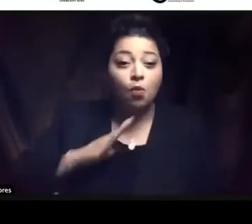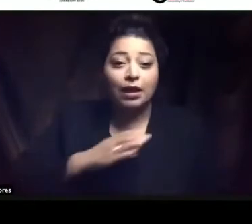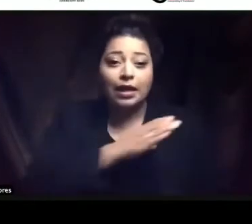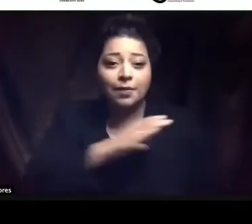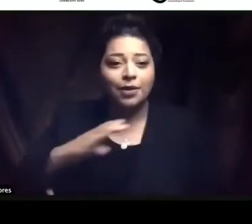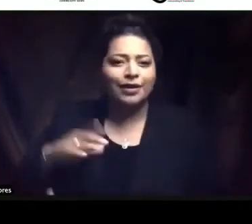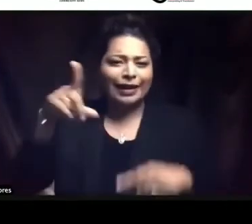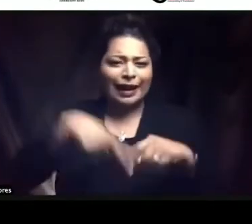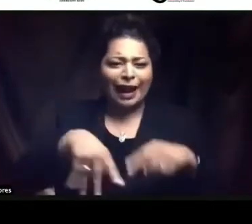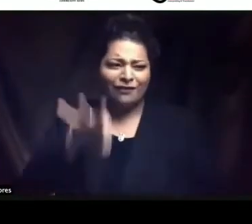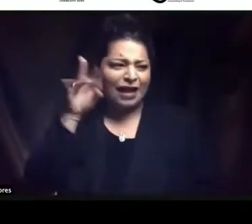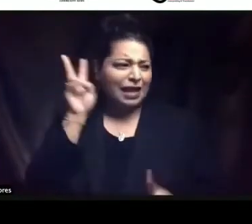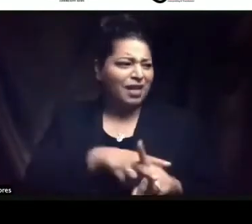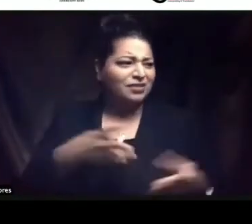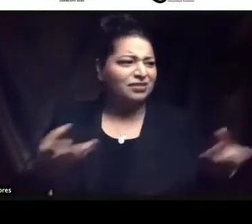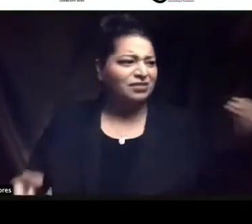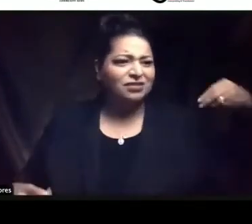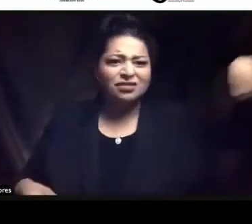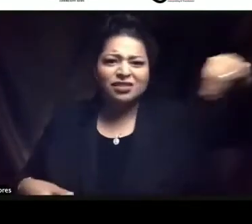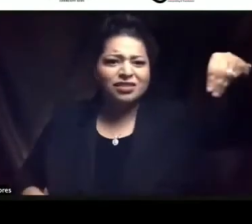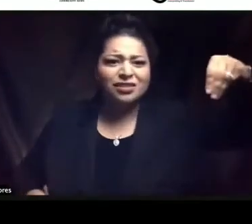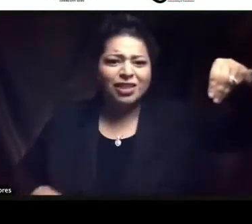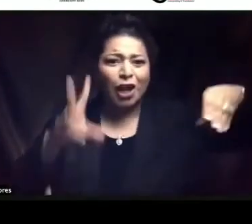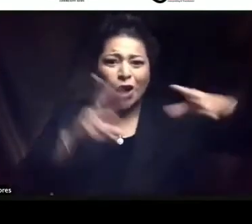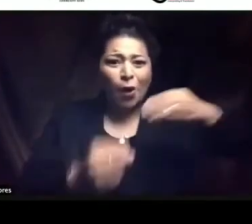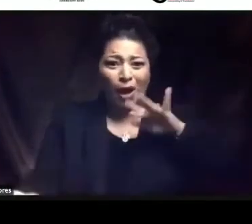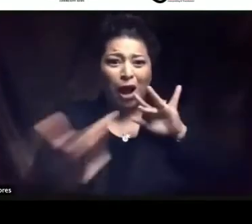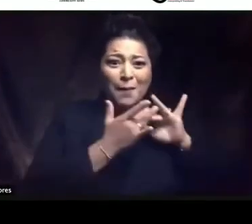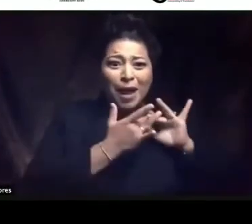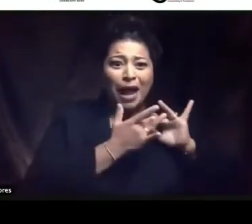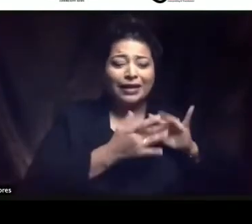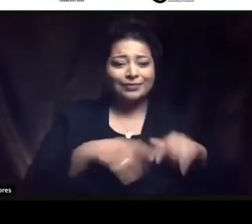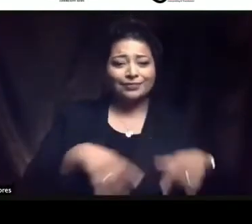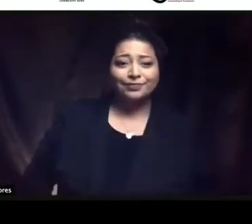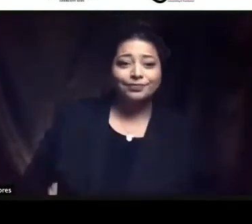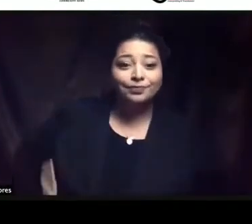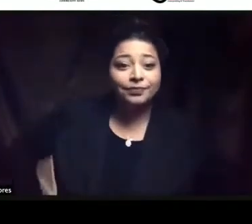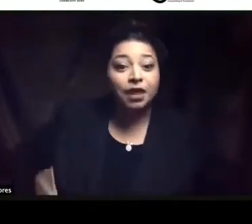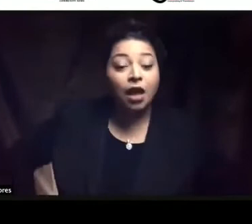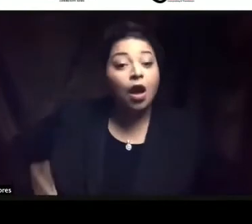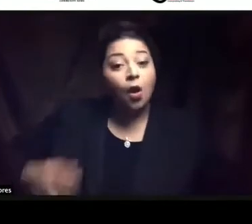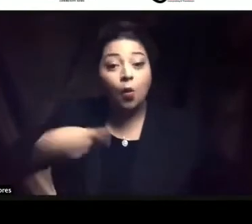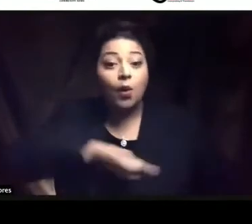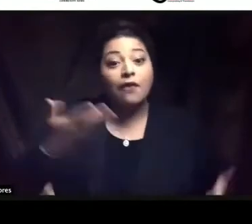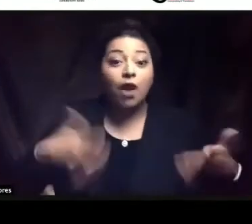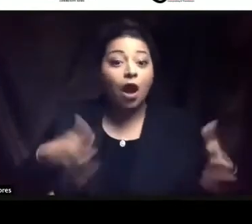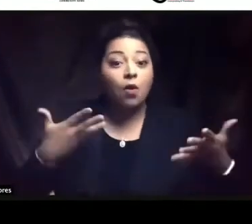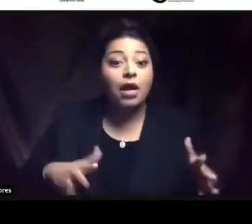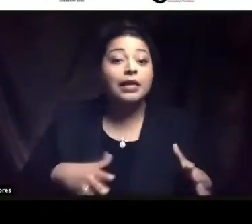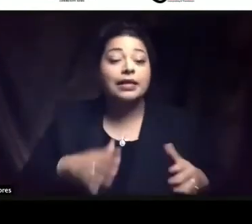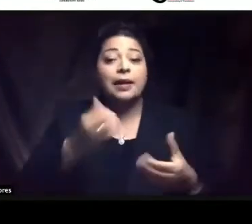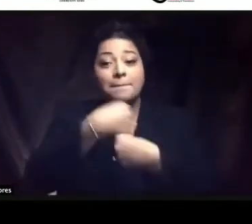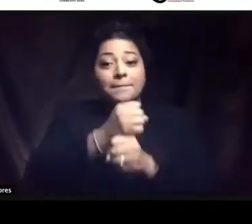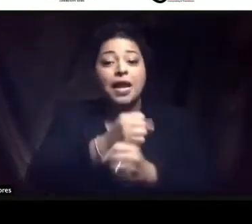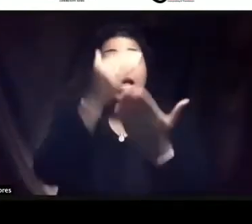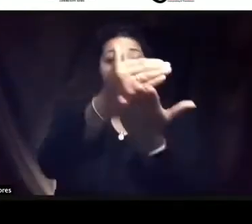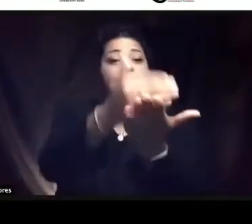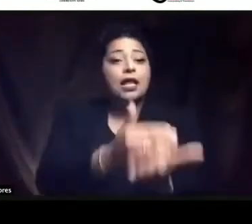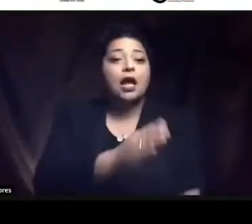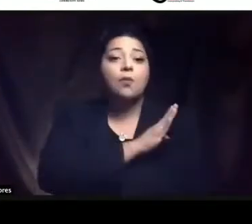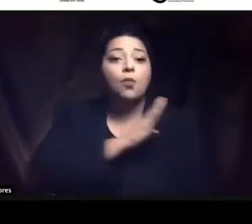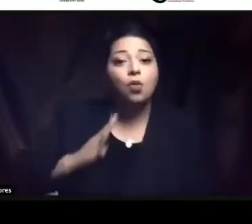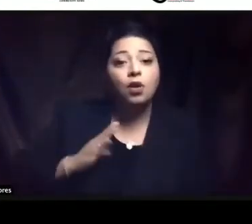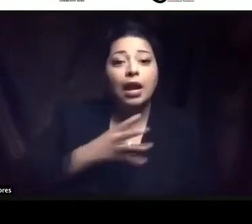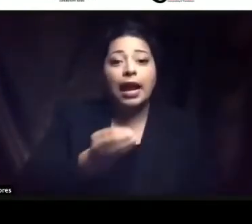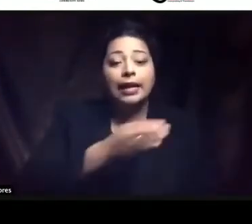find an application, didn't get a call back, couldn't get connected. Not only have we already put together a list of boards and commissions that